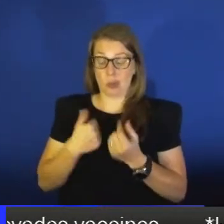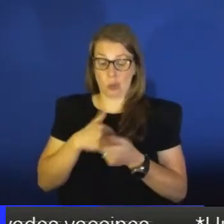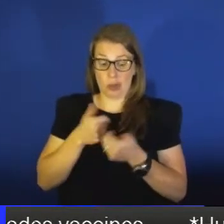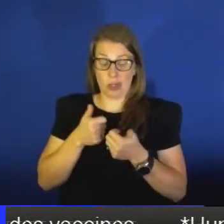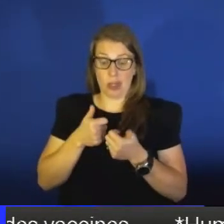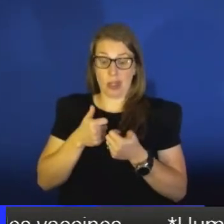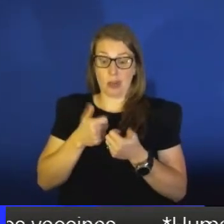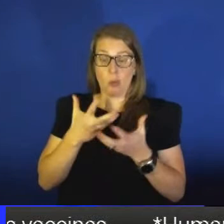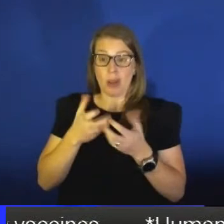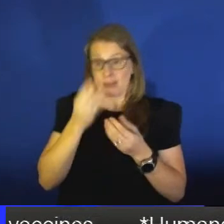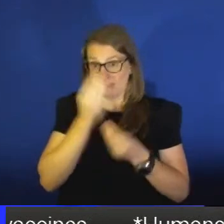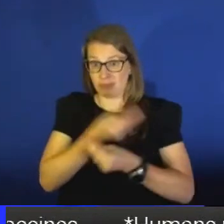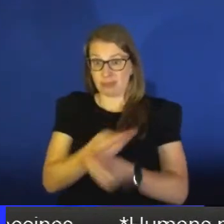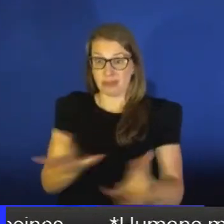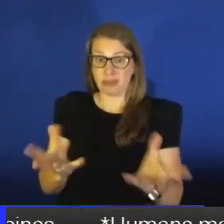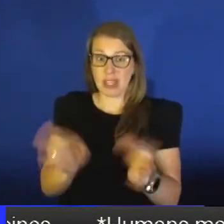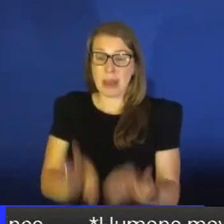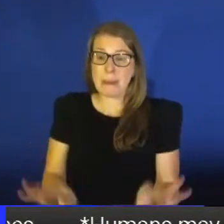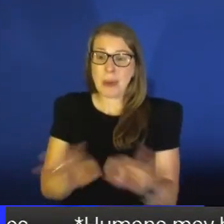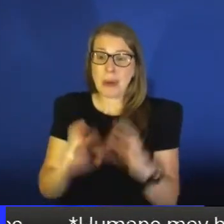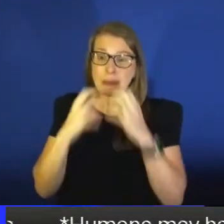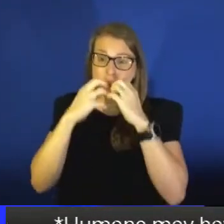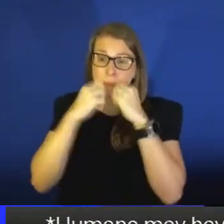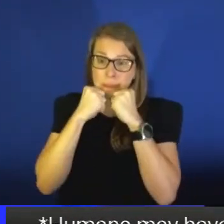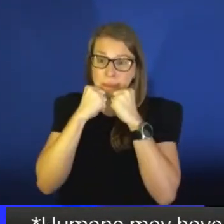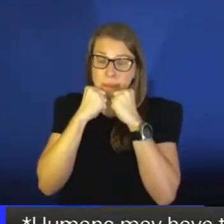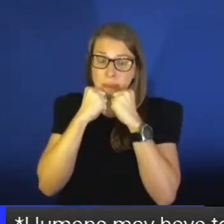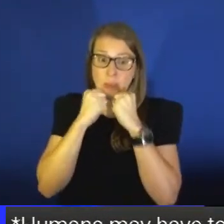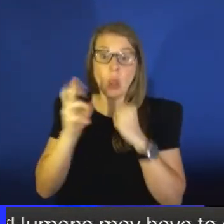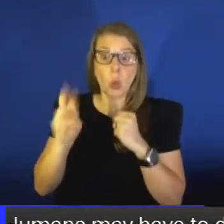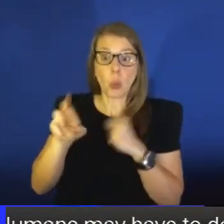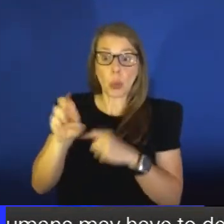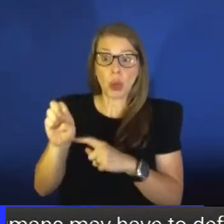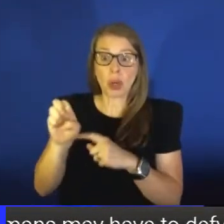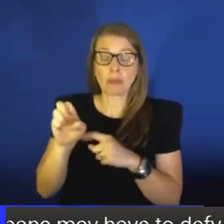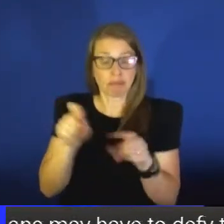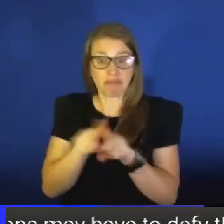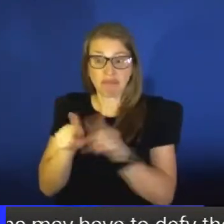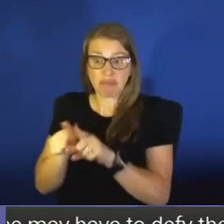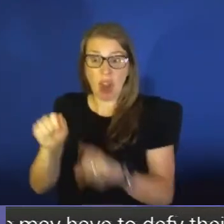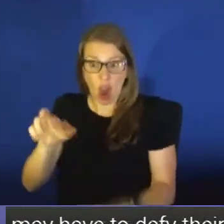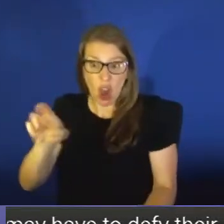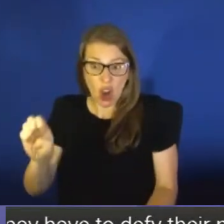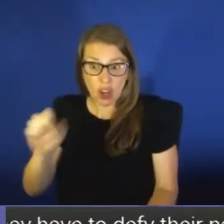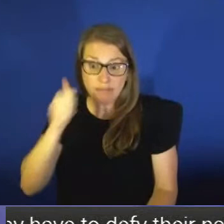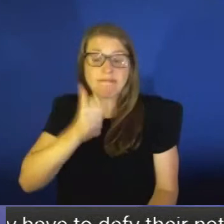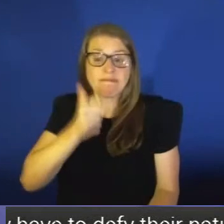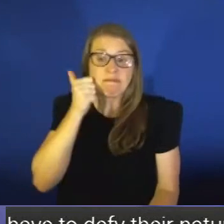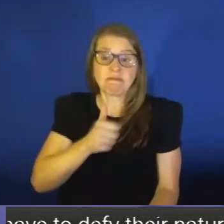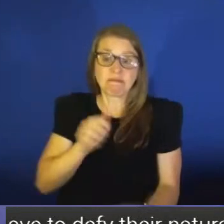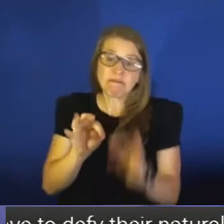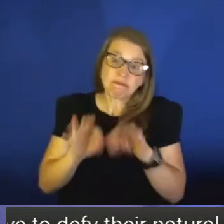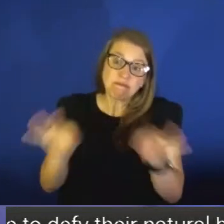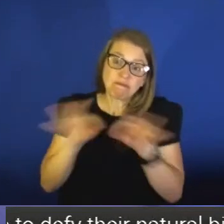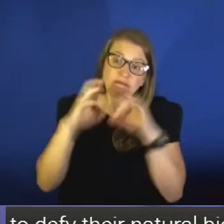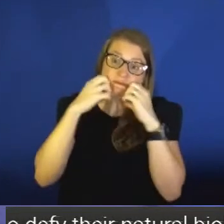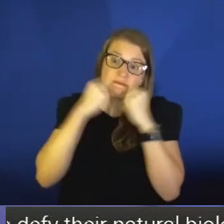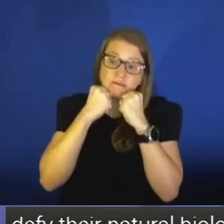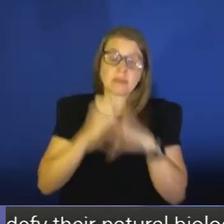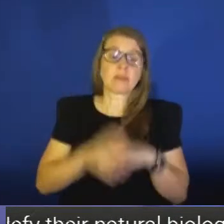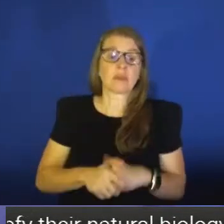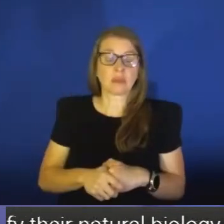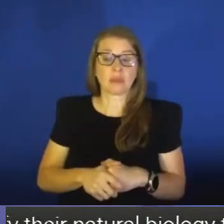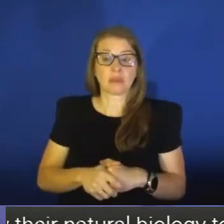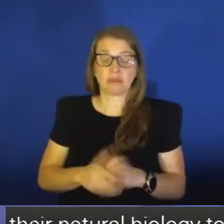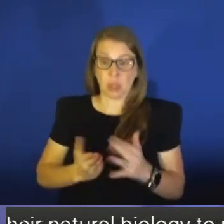were, because they were and they are every day. And I think that's what helped us as we went through the